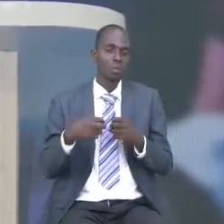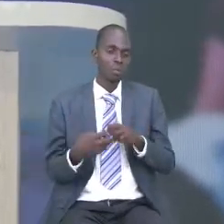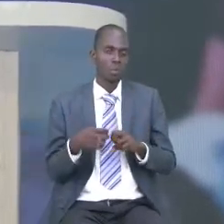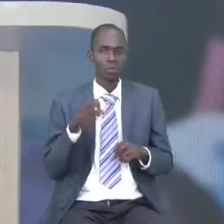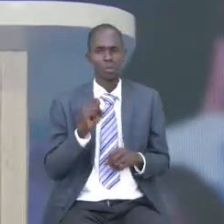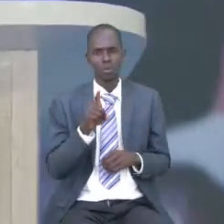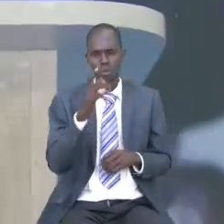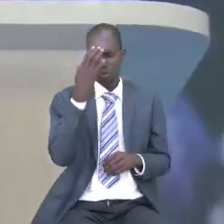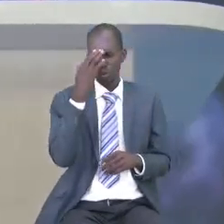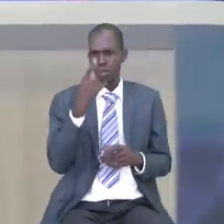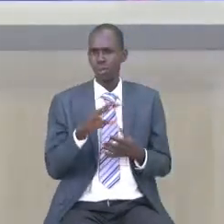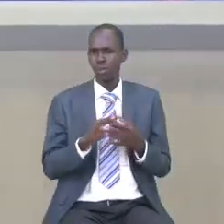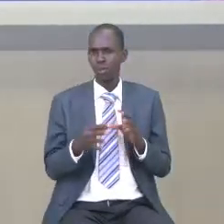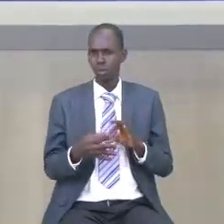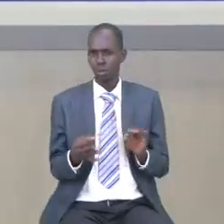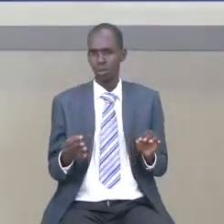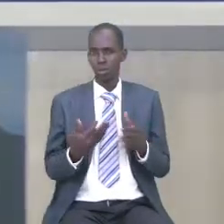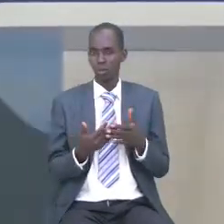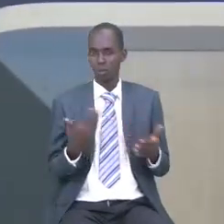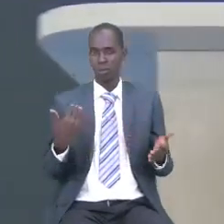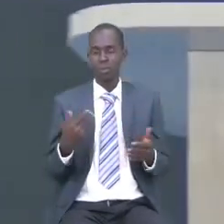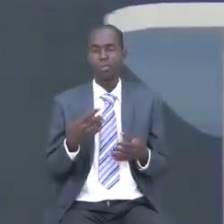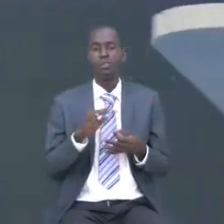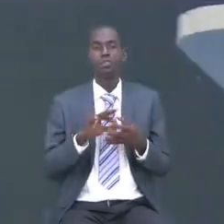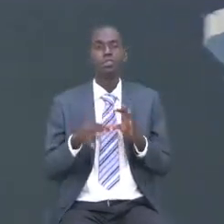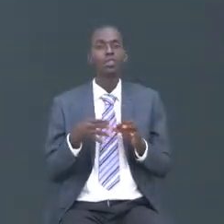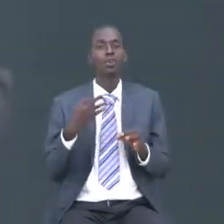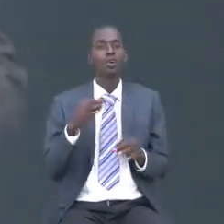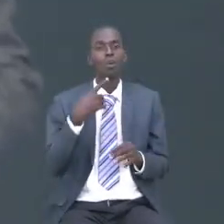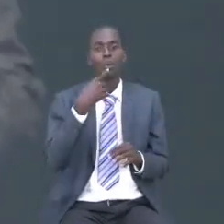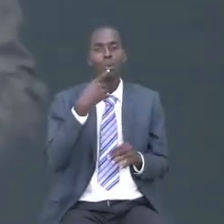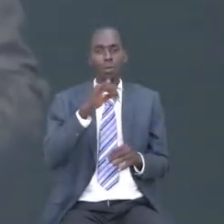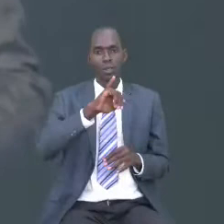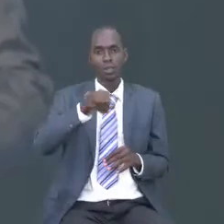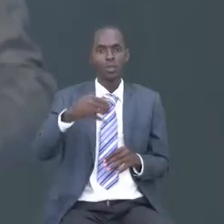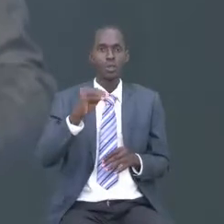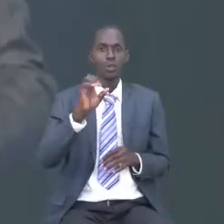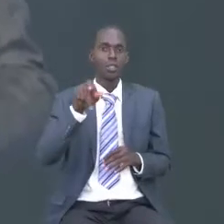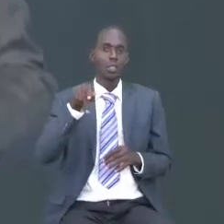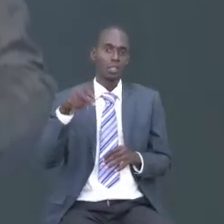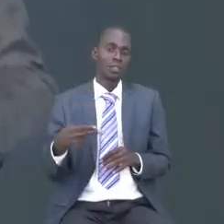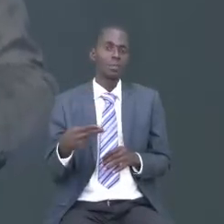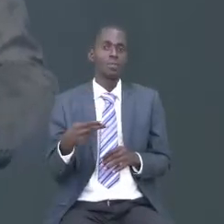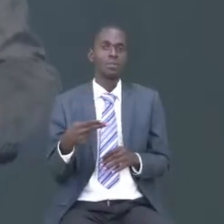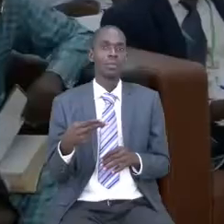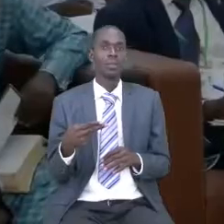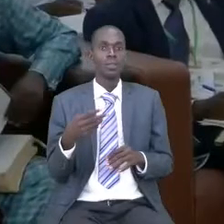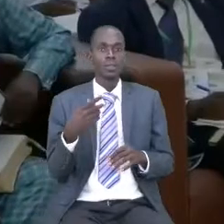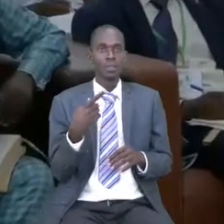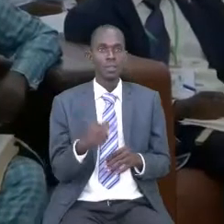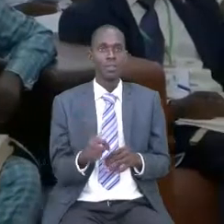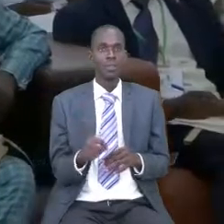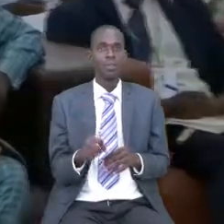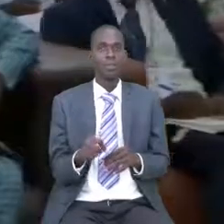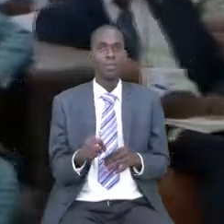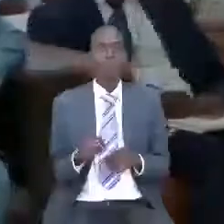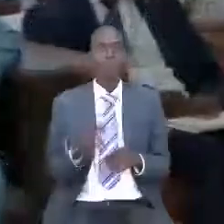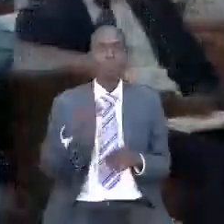know the story already, the story of Joseph. He had progress